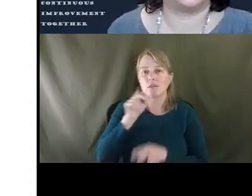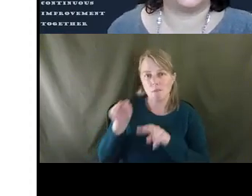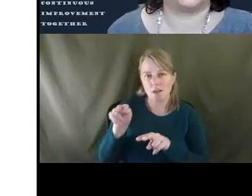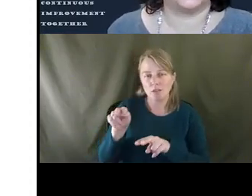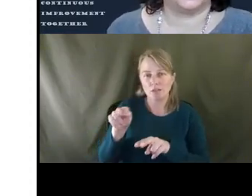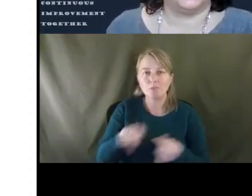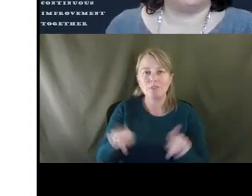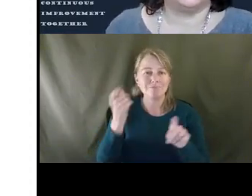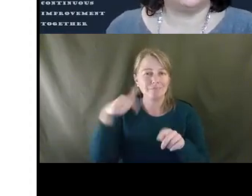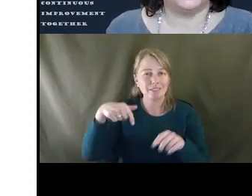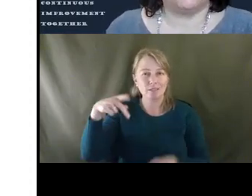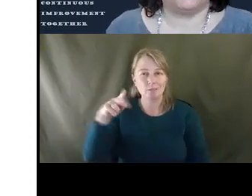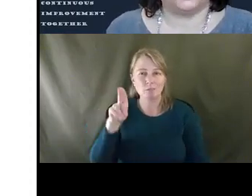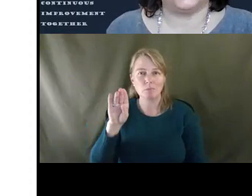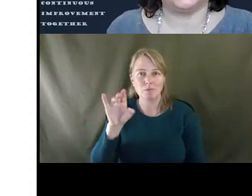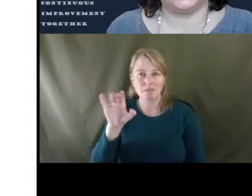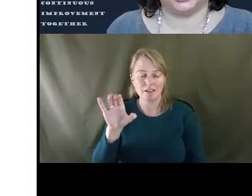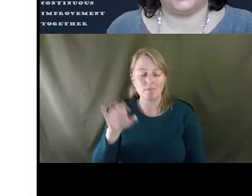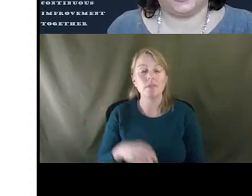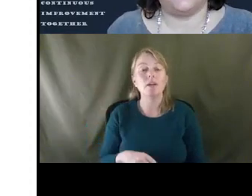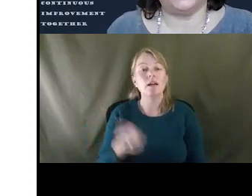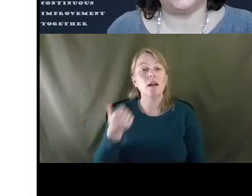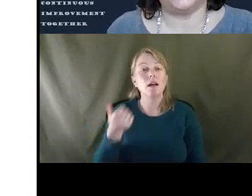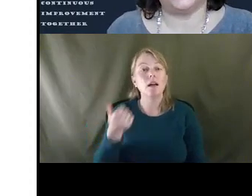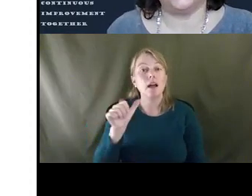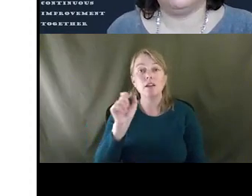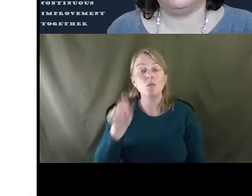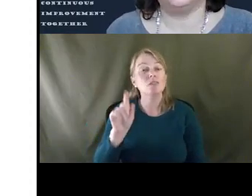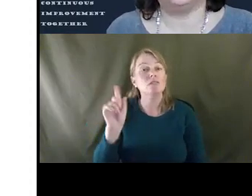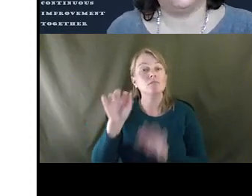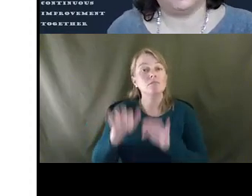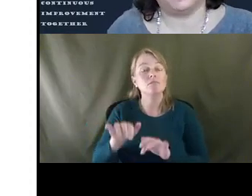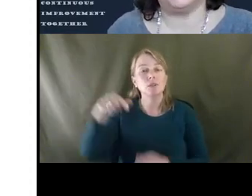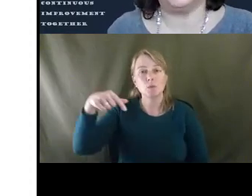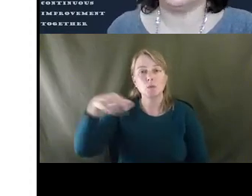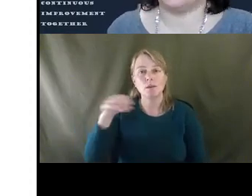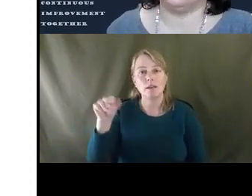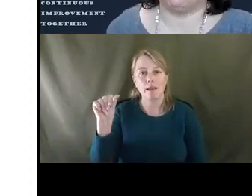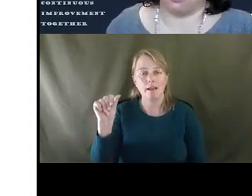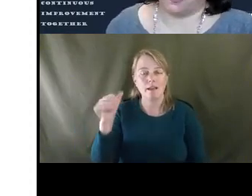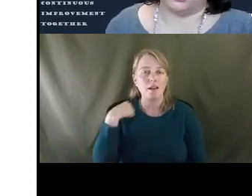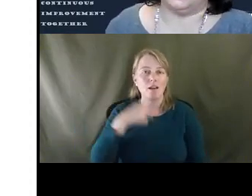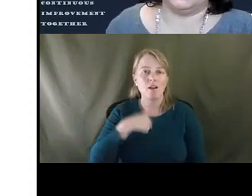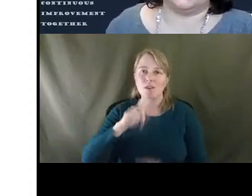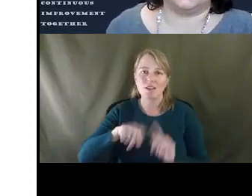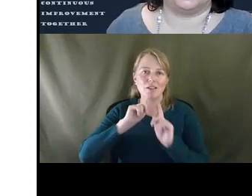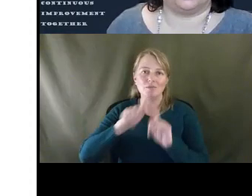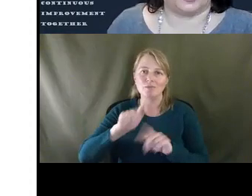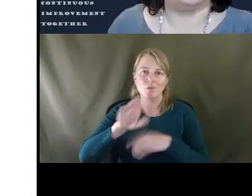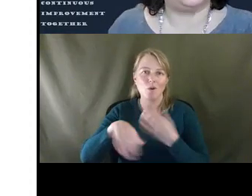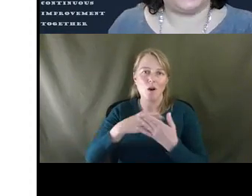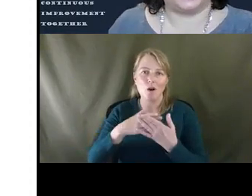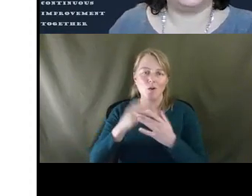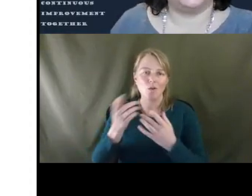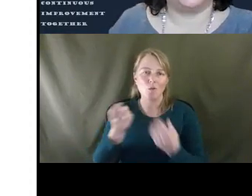that. Feel free to pop questions in the Q&A feature. We won't be able to respond to all questions, depending on